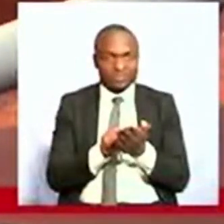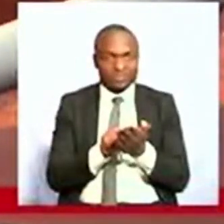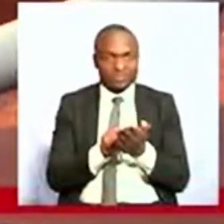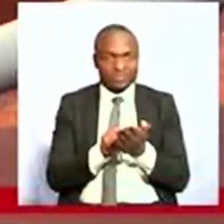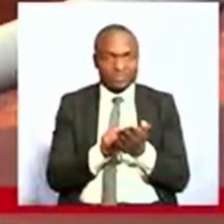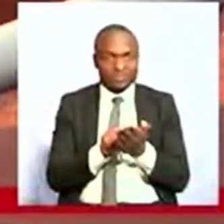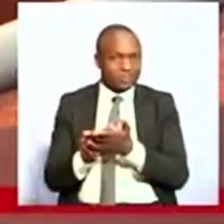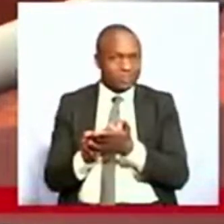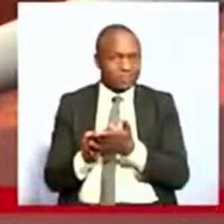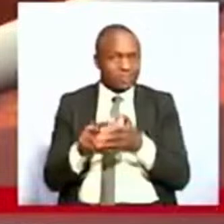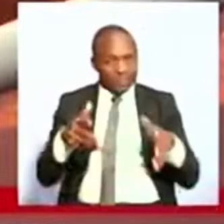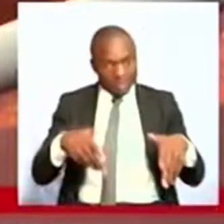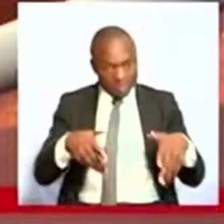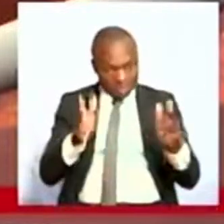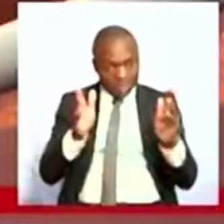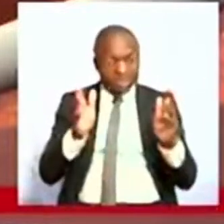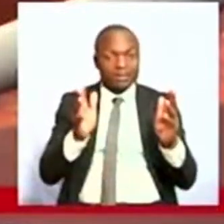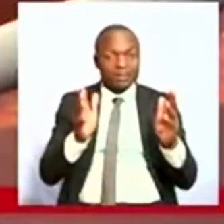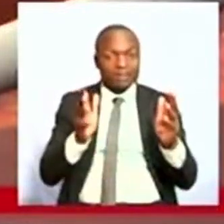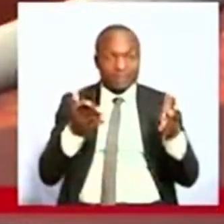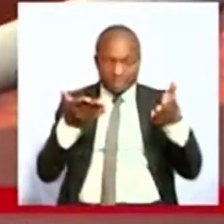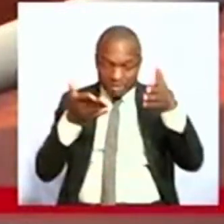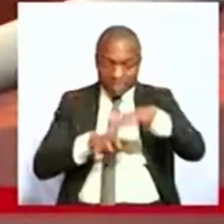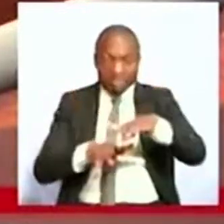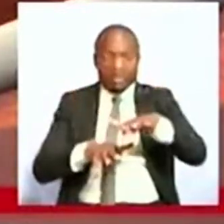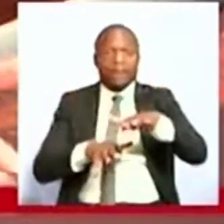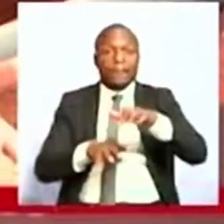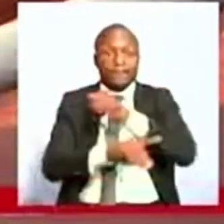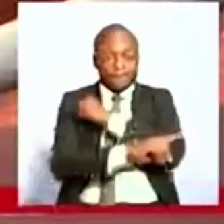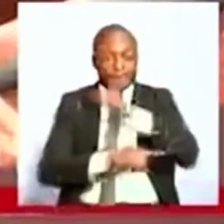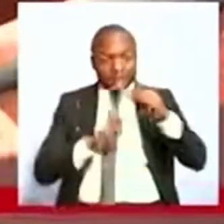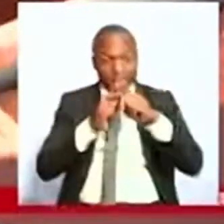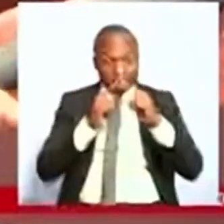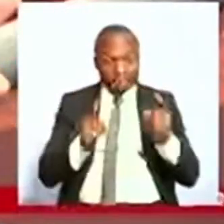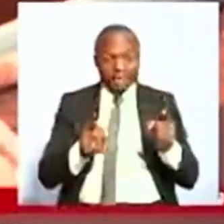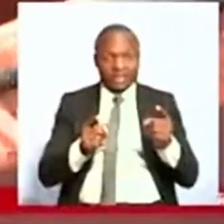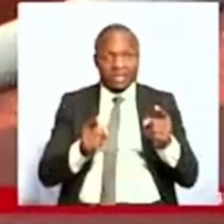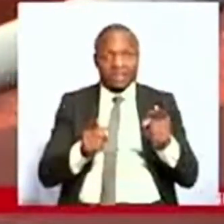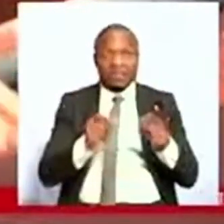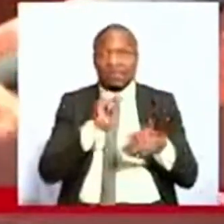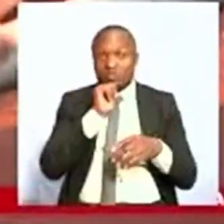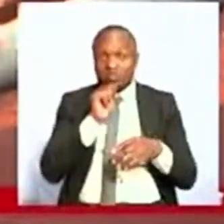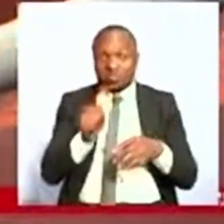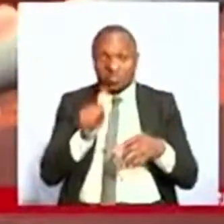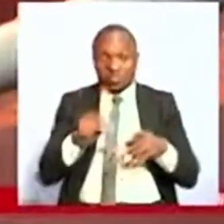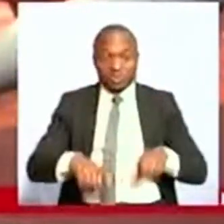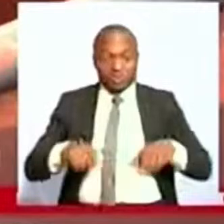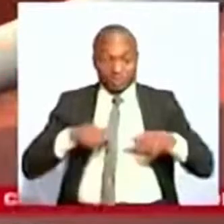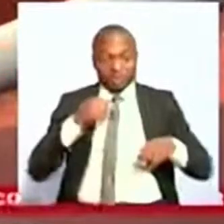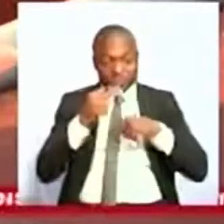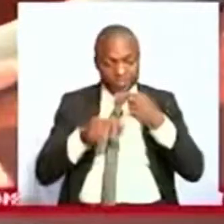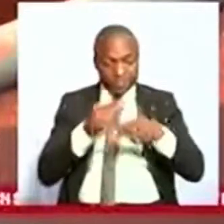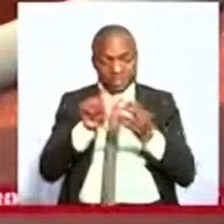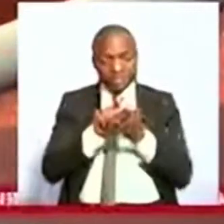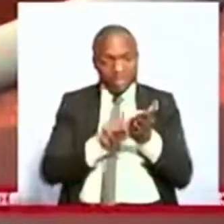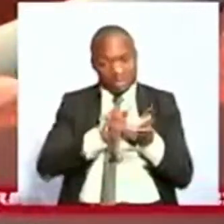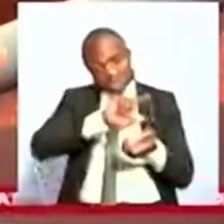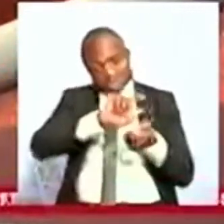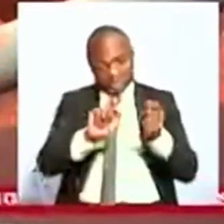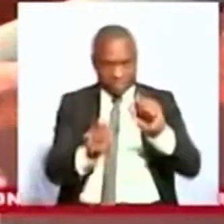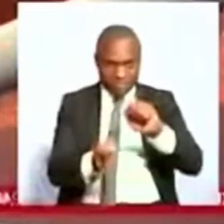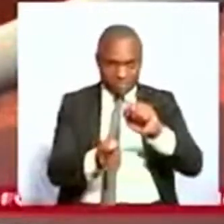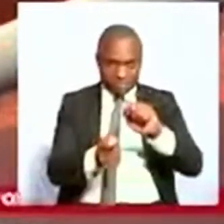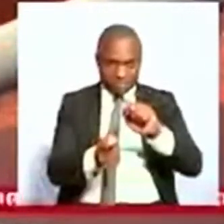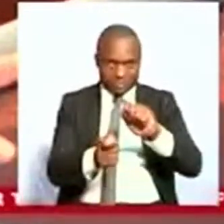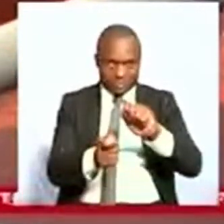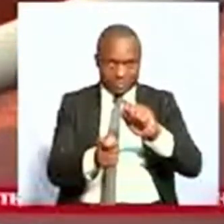which allow for the death penalty. But if they are not pro-life, then the law will change accordingly. So it